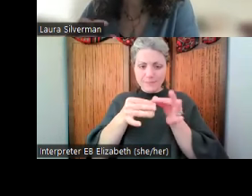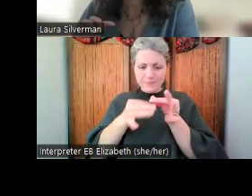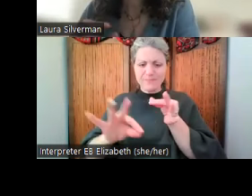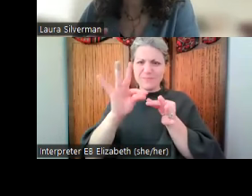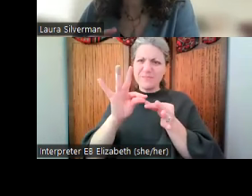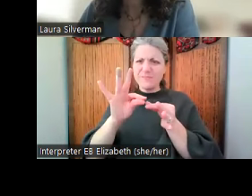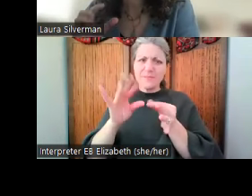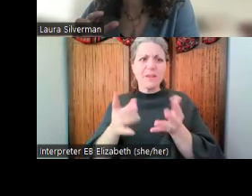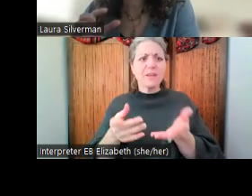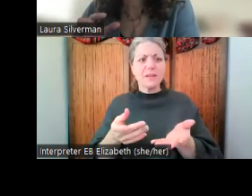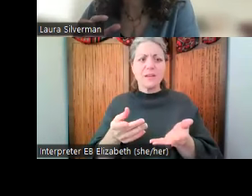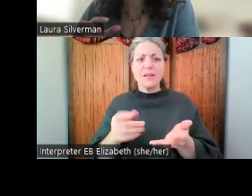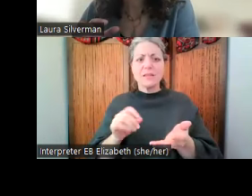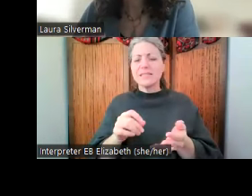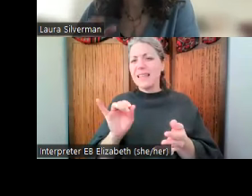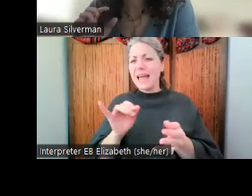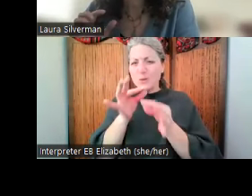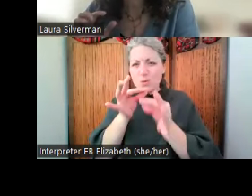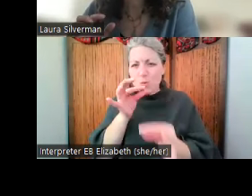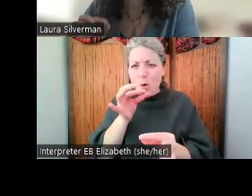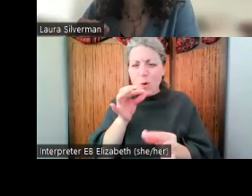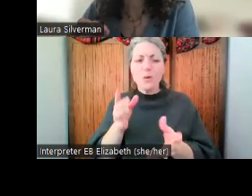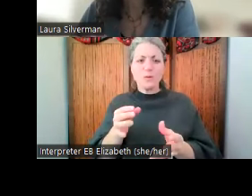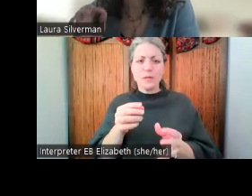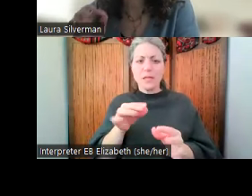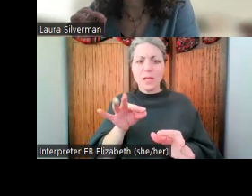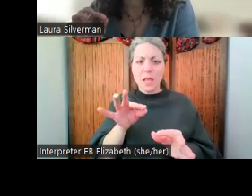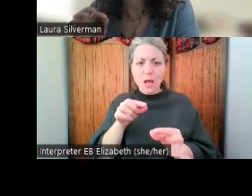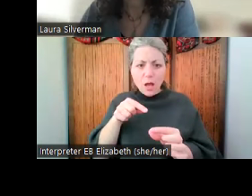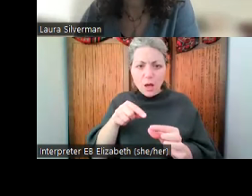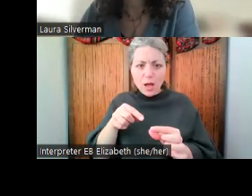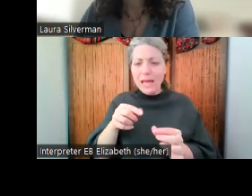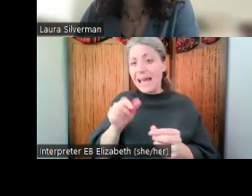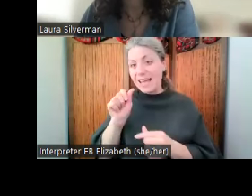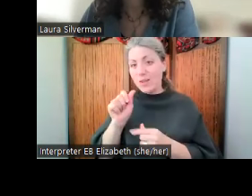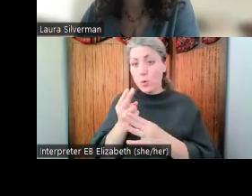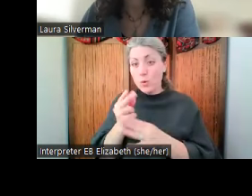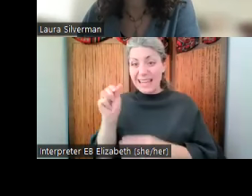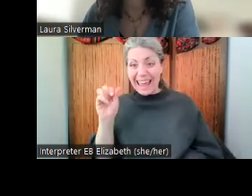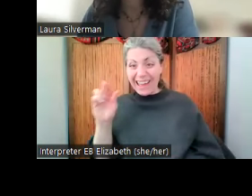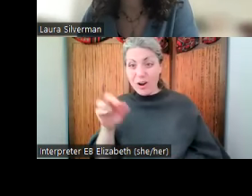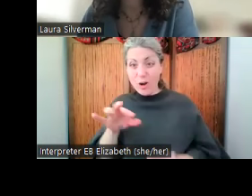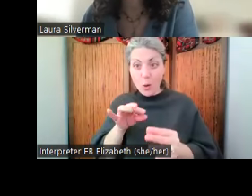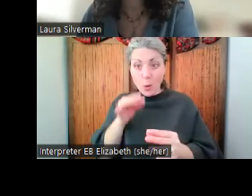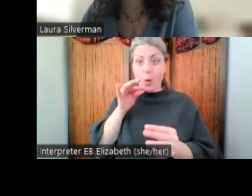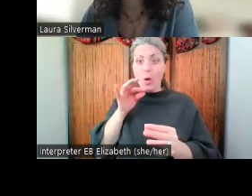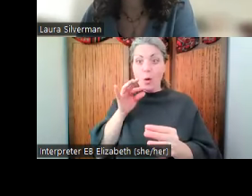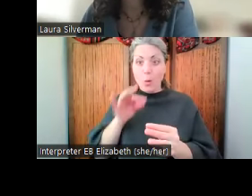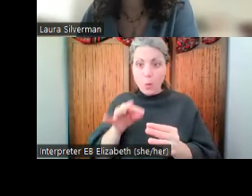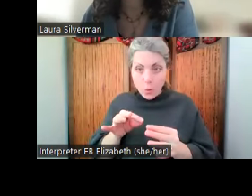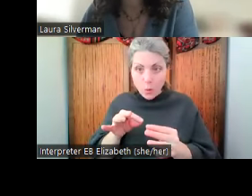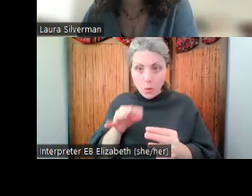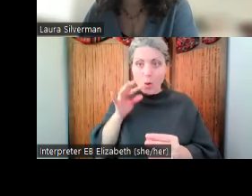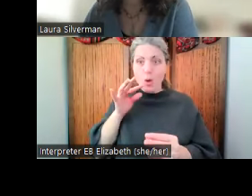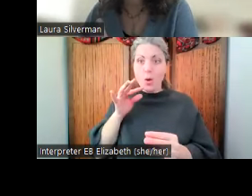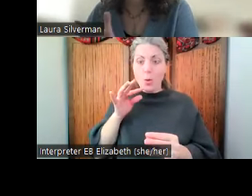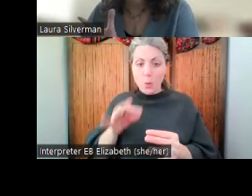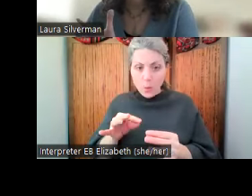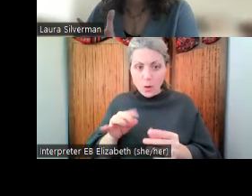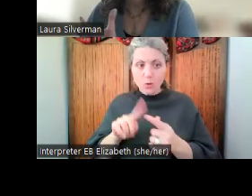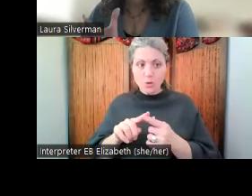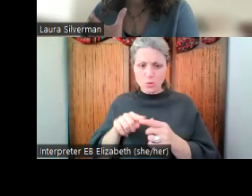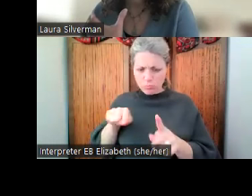which is basically like a straw where you sip air out or puff it in to navigate the ballot process. And people who